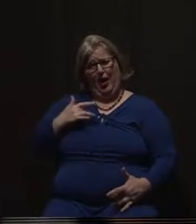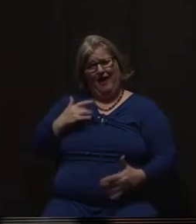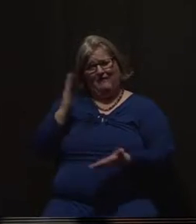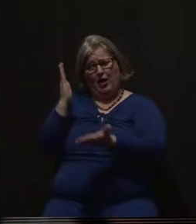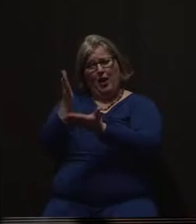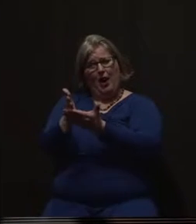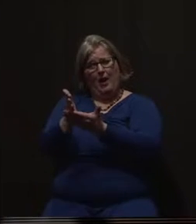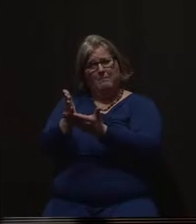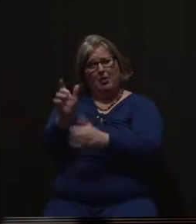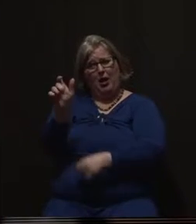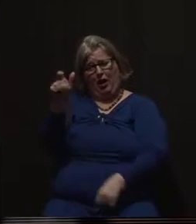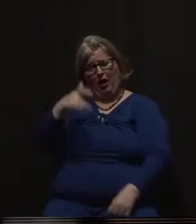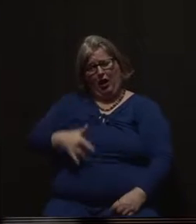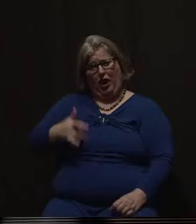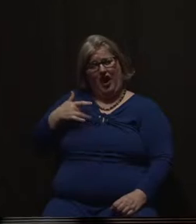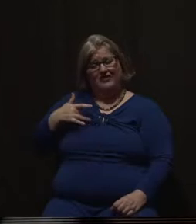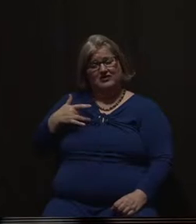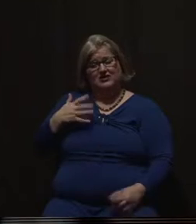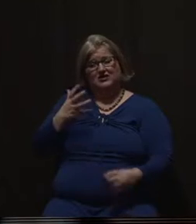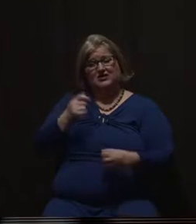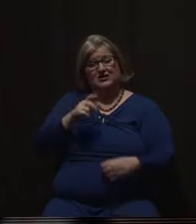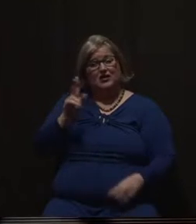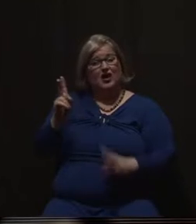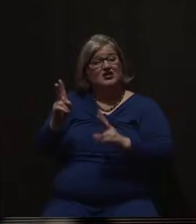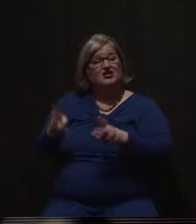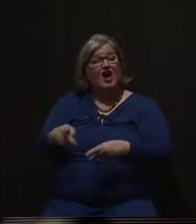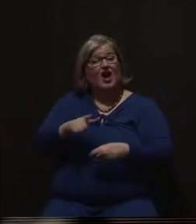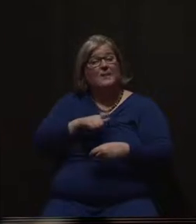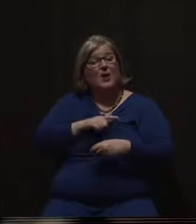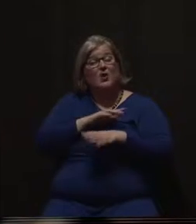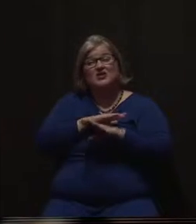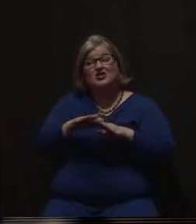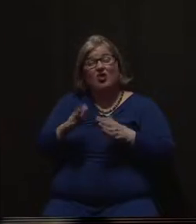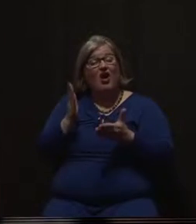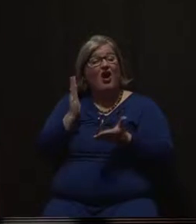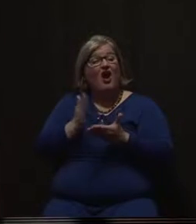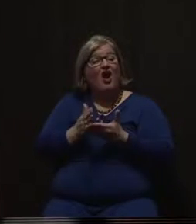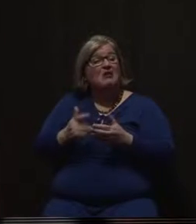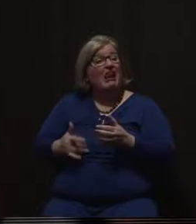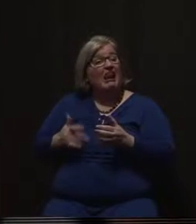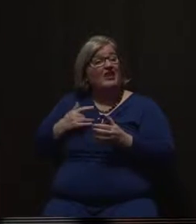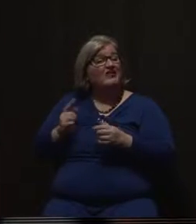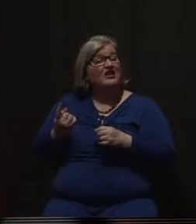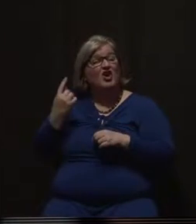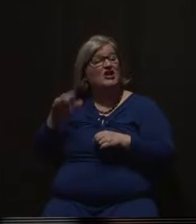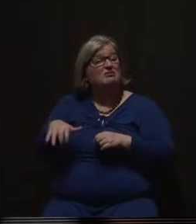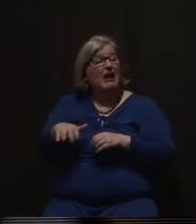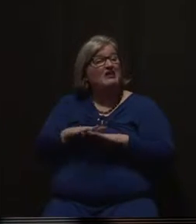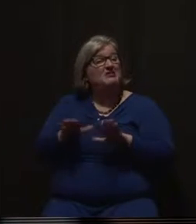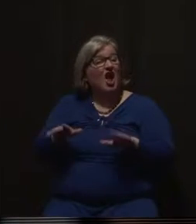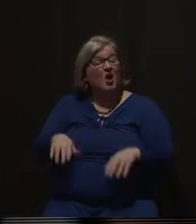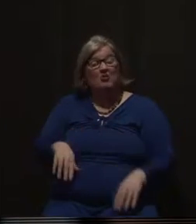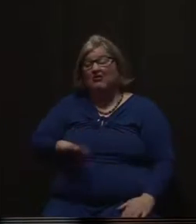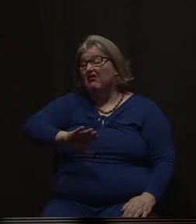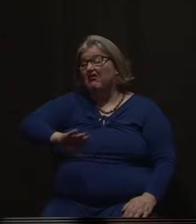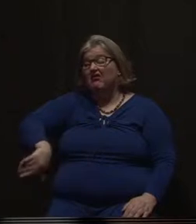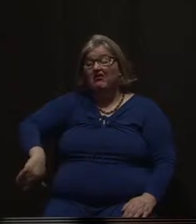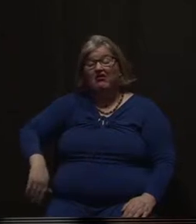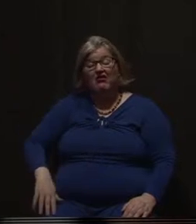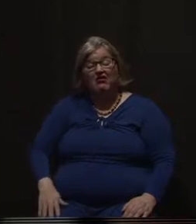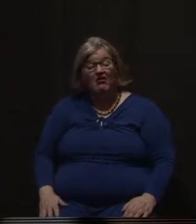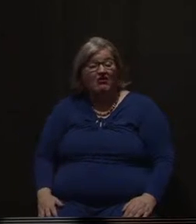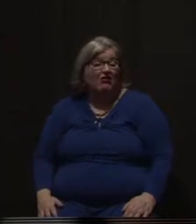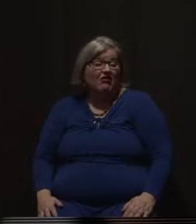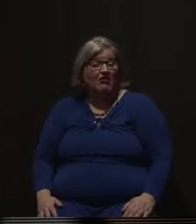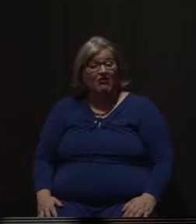for example? There are loads of lives we think, oh, they can just die because they haven't been really living in the first place. So, that's the rhetoric for the people